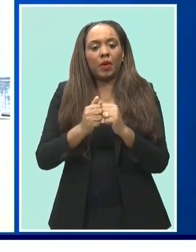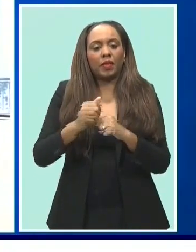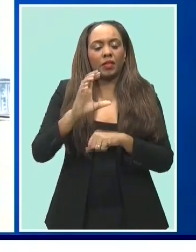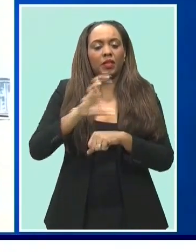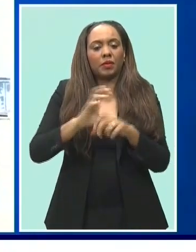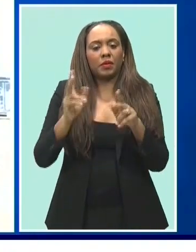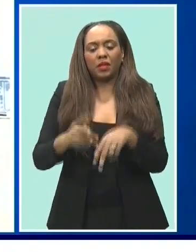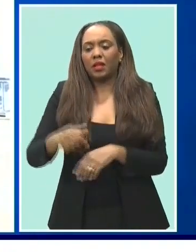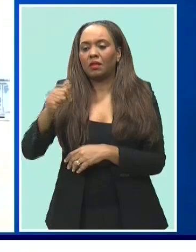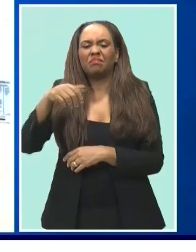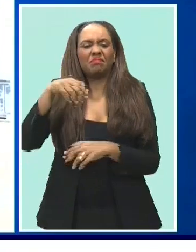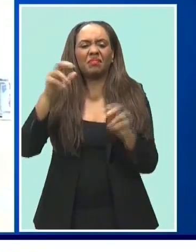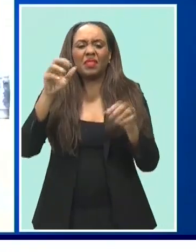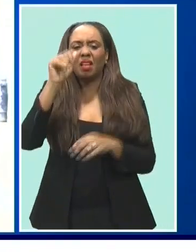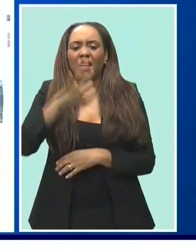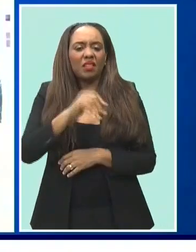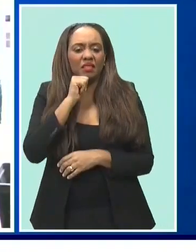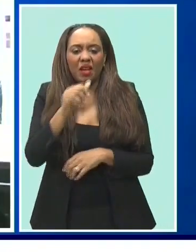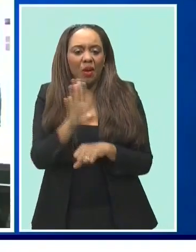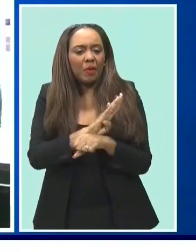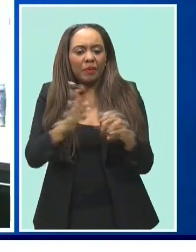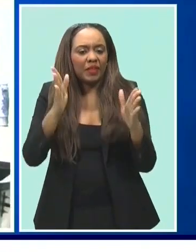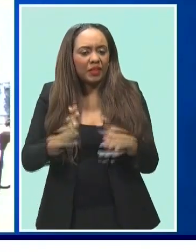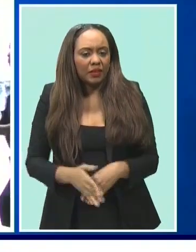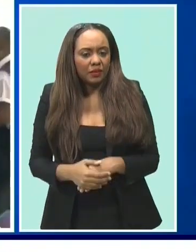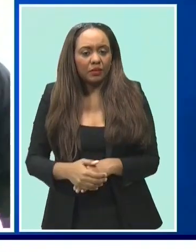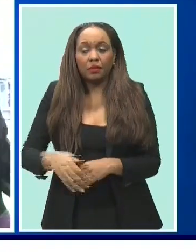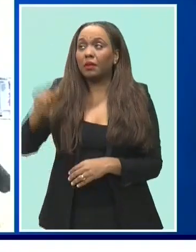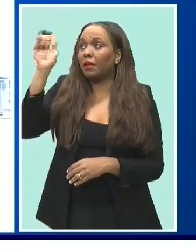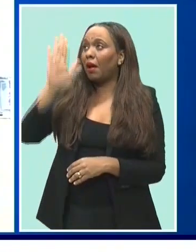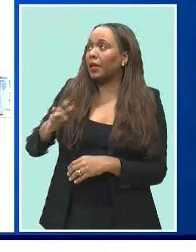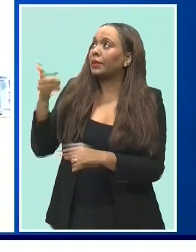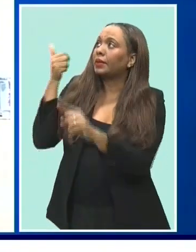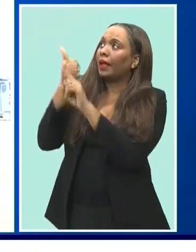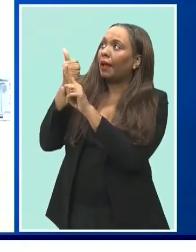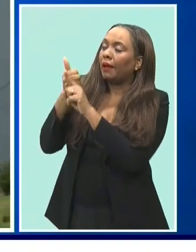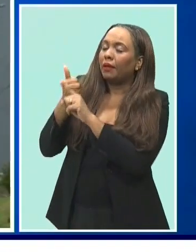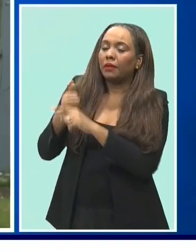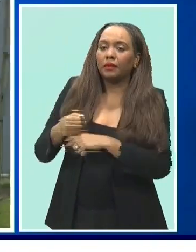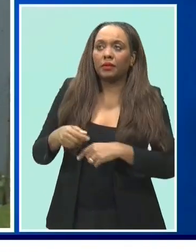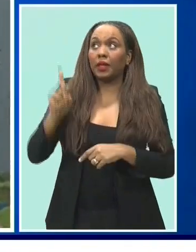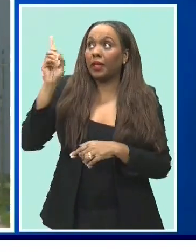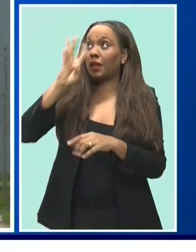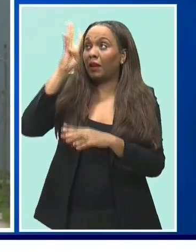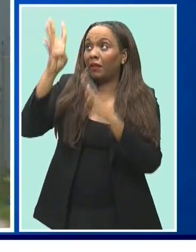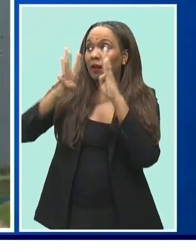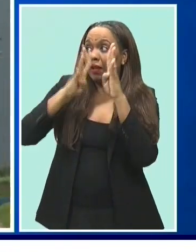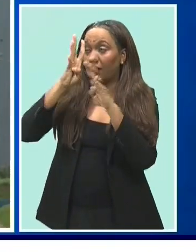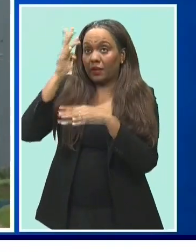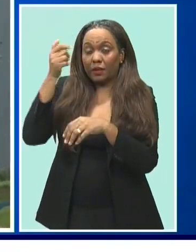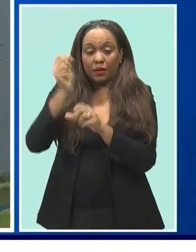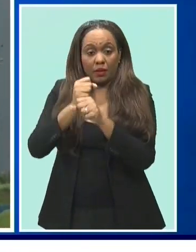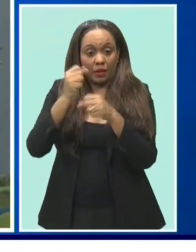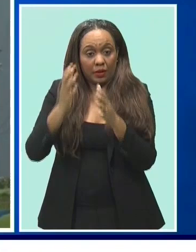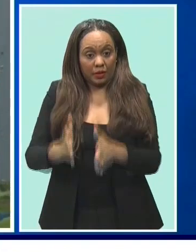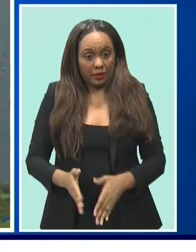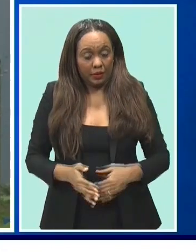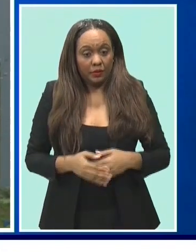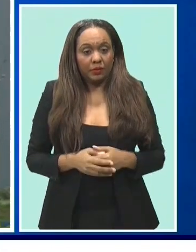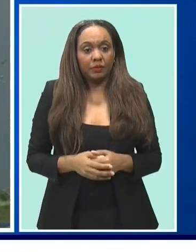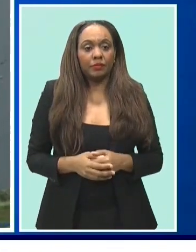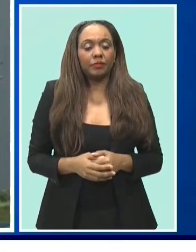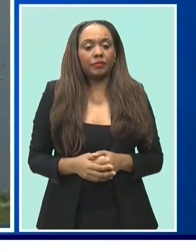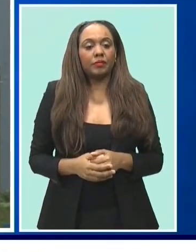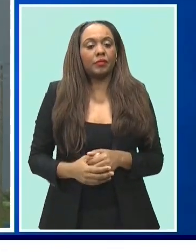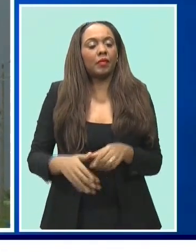not a Bajan, God is just God who He is, God of creation. And as predicted by Met officials,